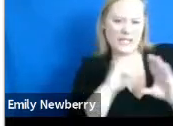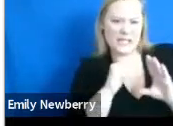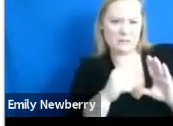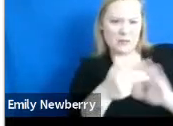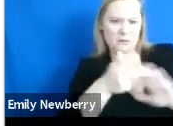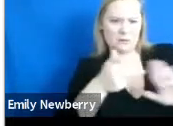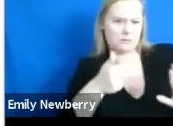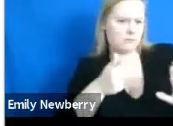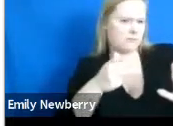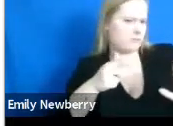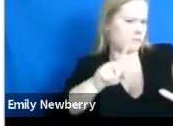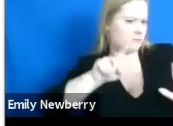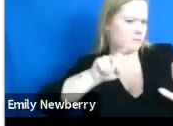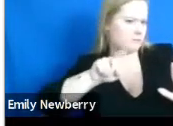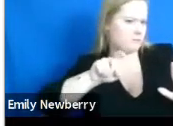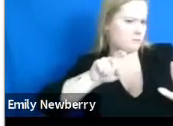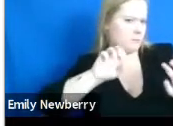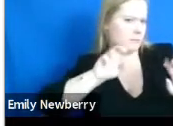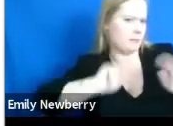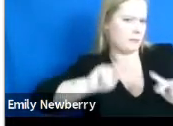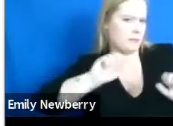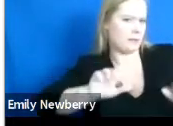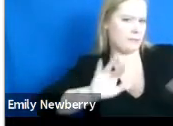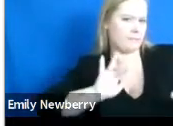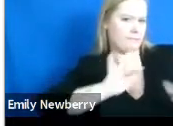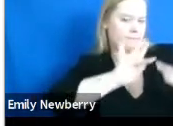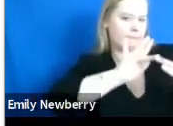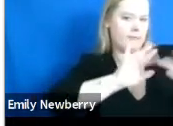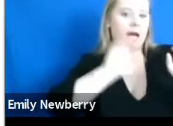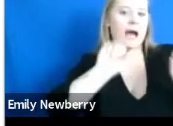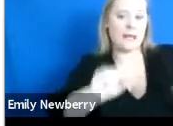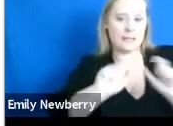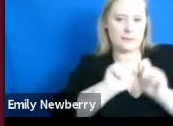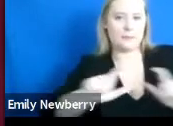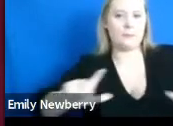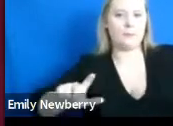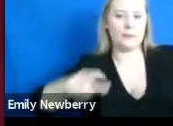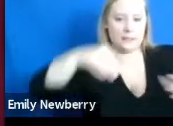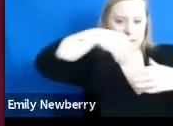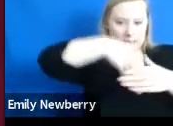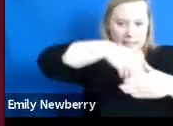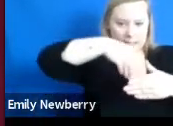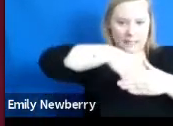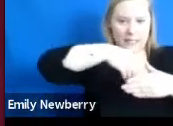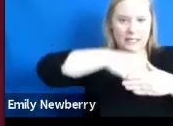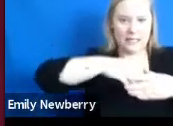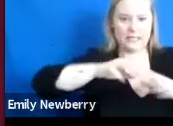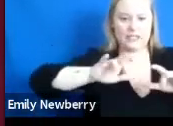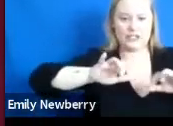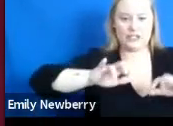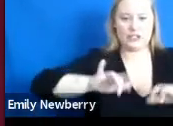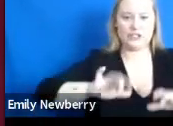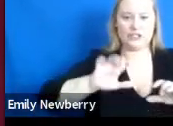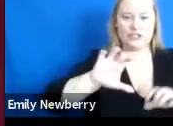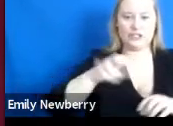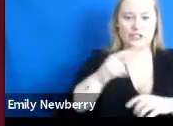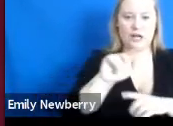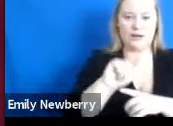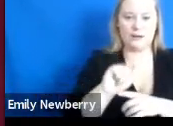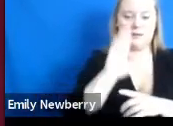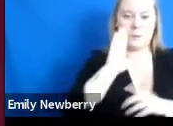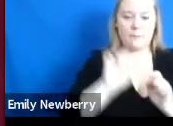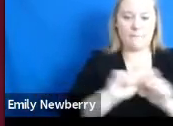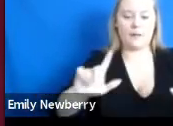that people can reach out to? I can put it in the chat box. Okay, yeah. Thank